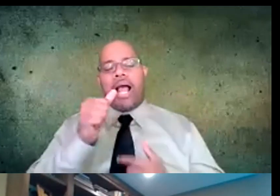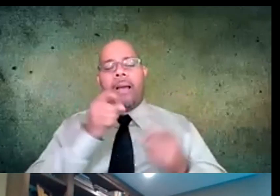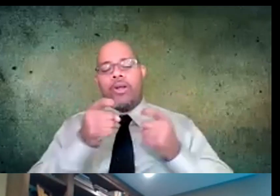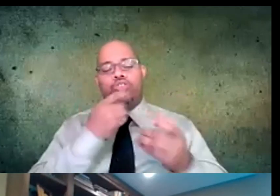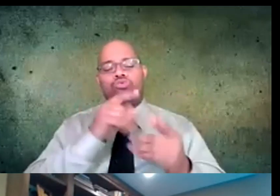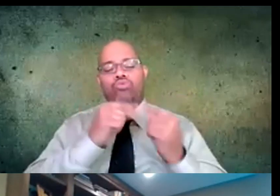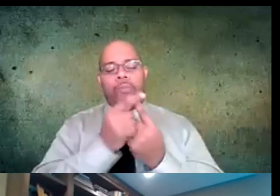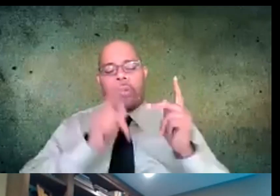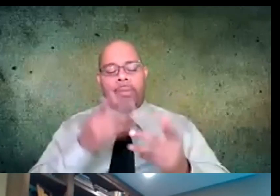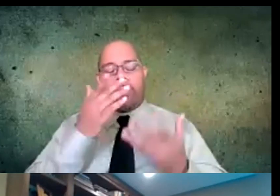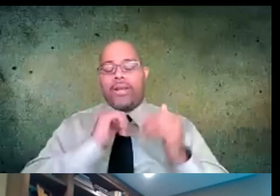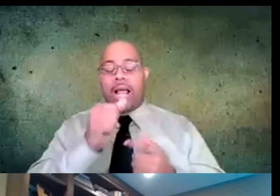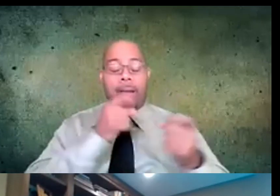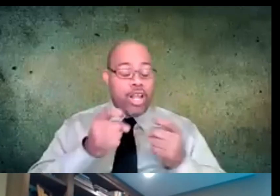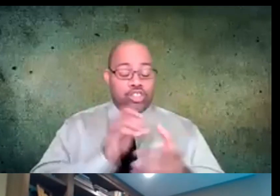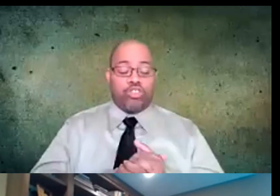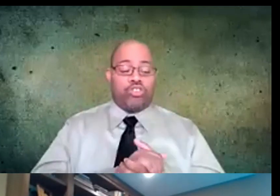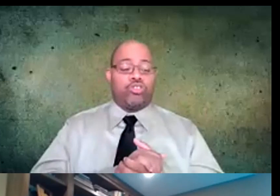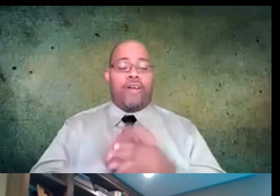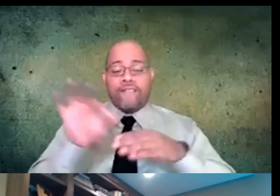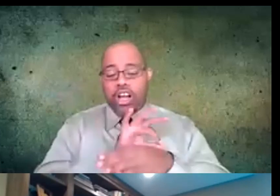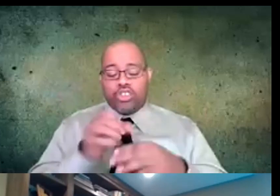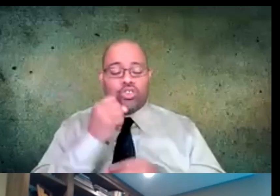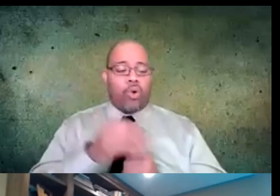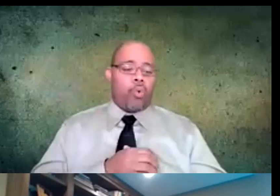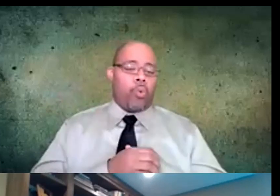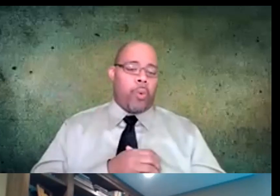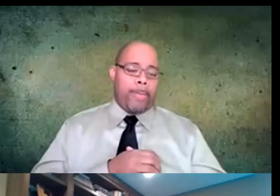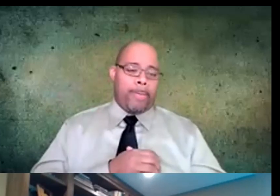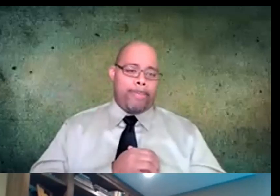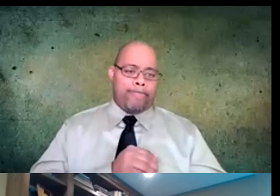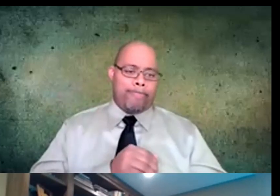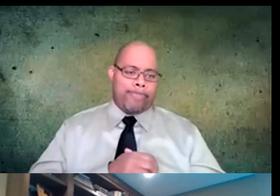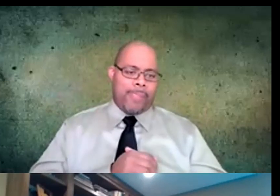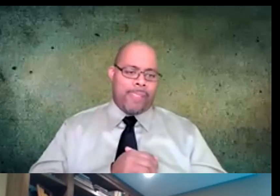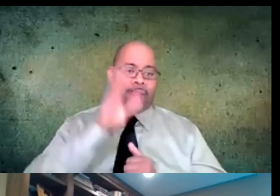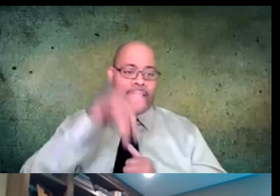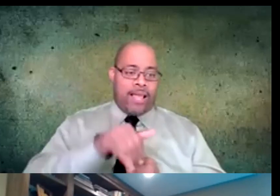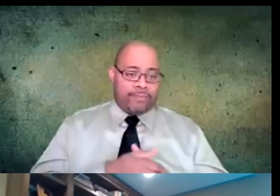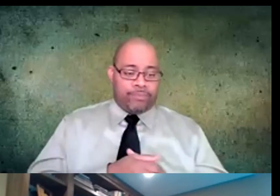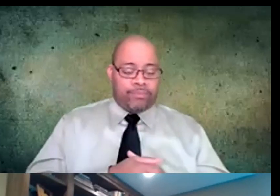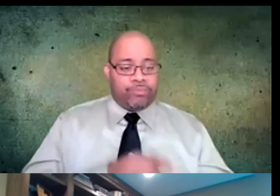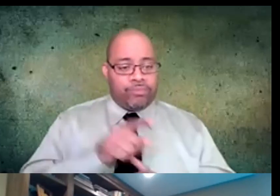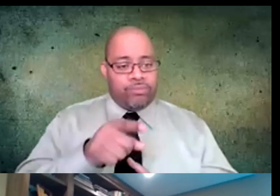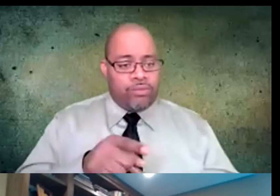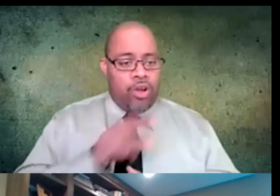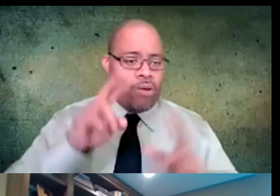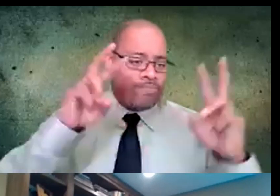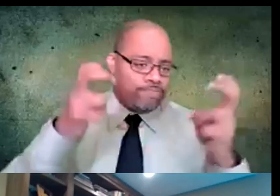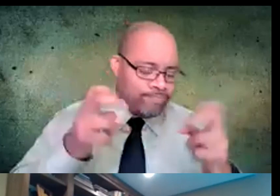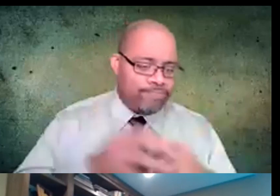of people. They might not manage a function. So, so by that, they are quote unquote